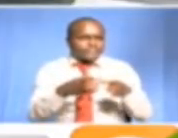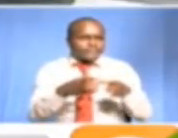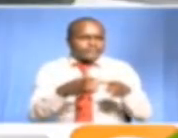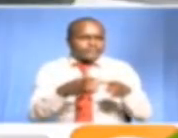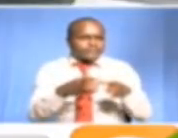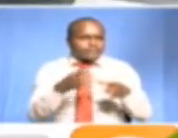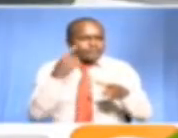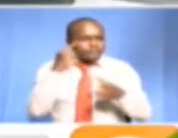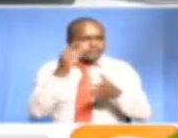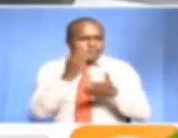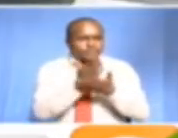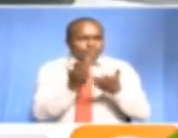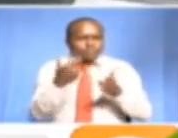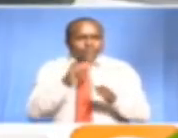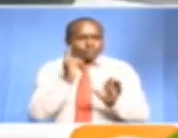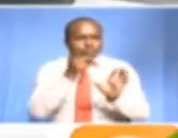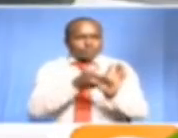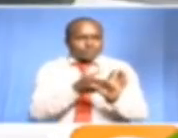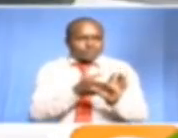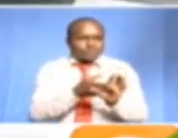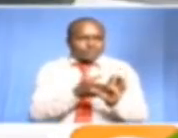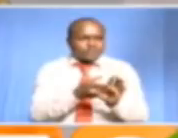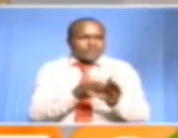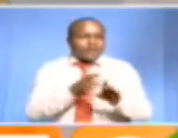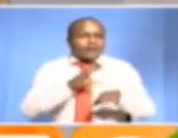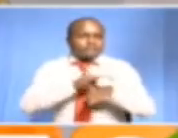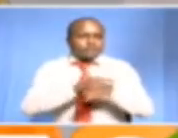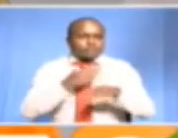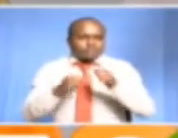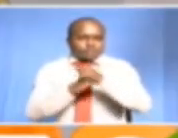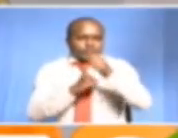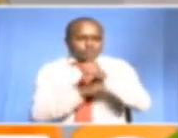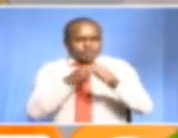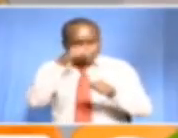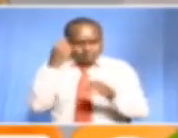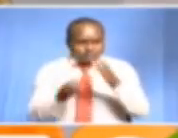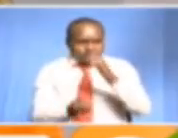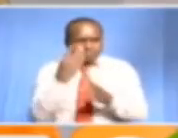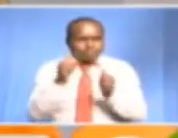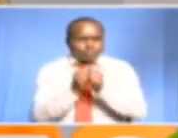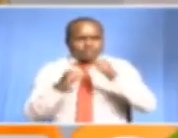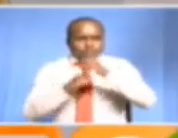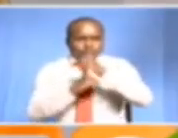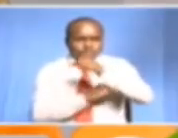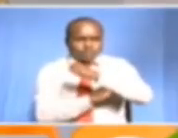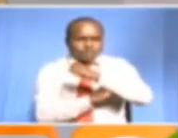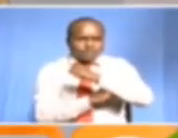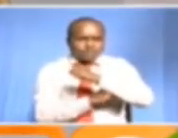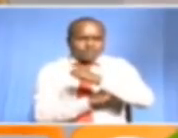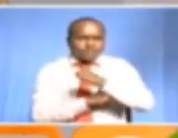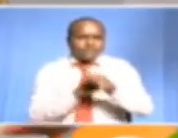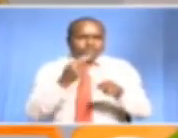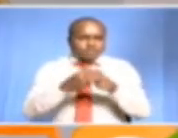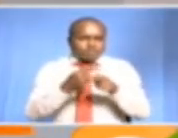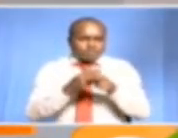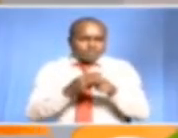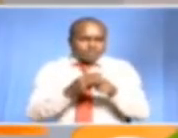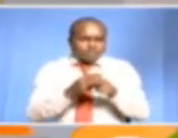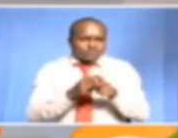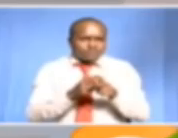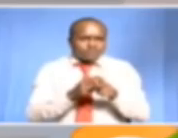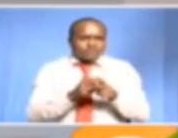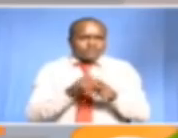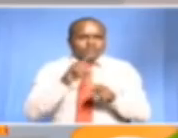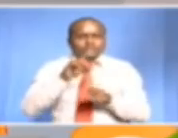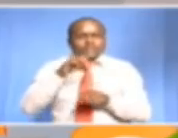of us who join in, I found my foundation, because I came up with a foundation. My foundation is actually called the Dennitah Ghati